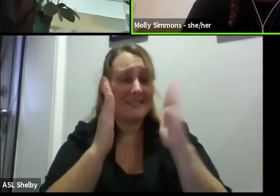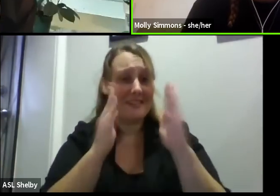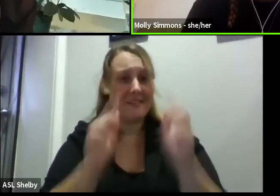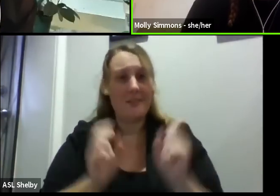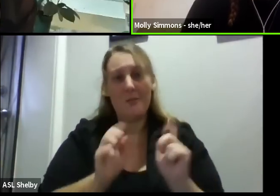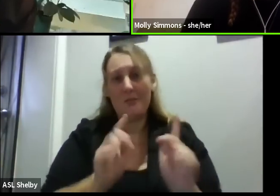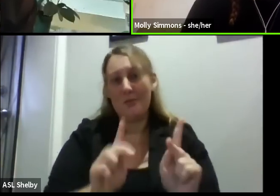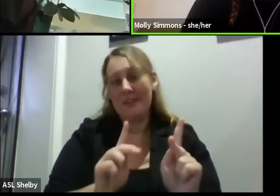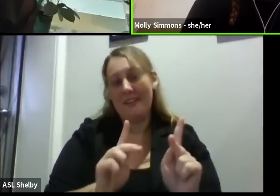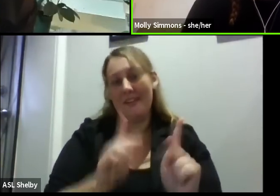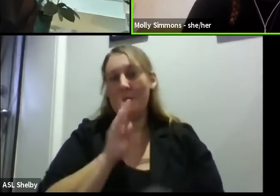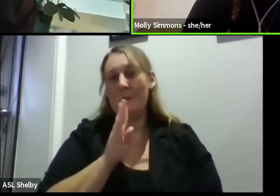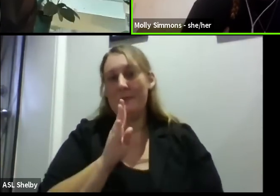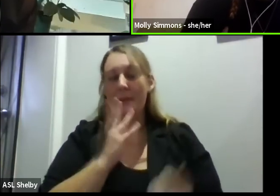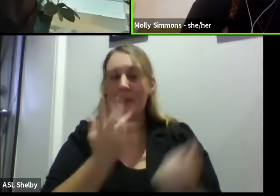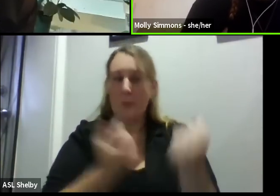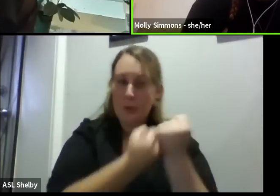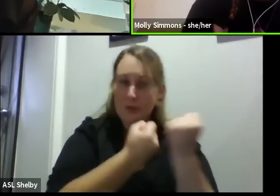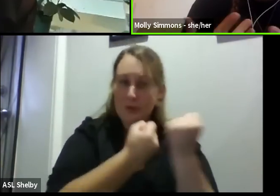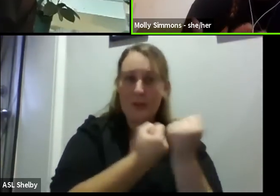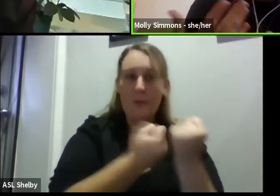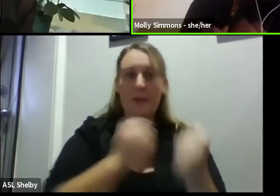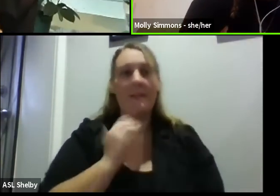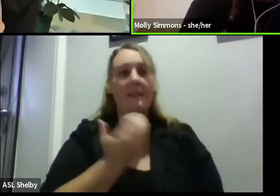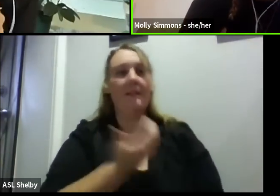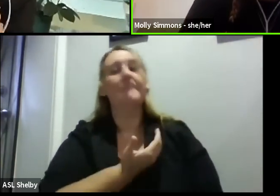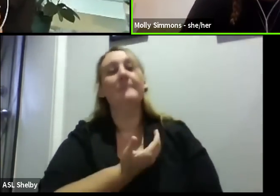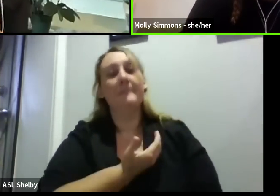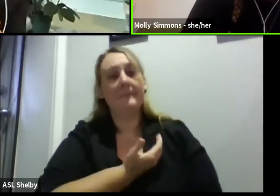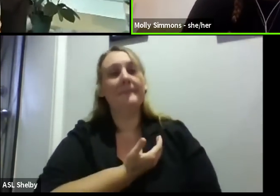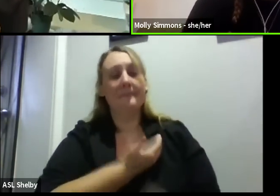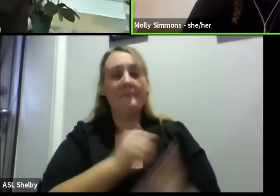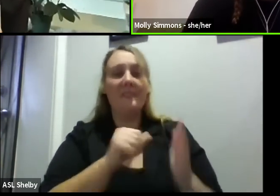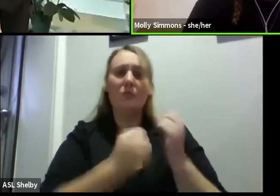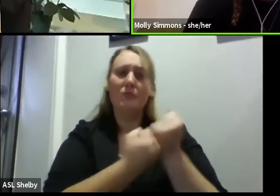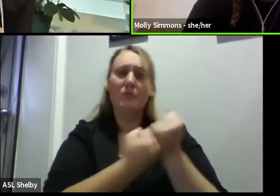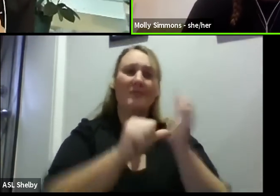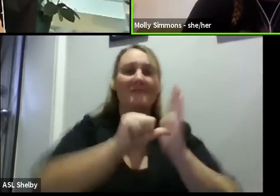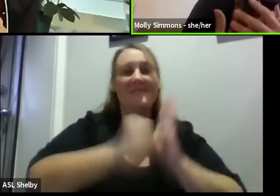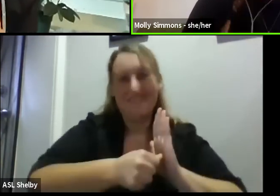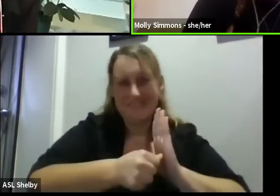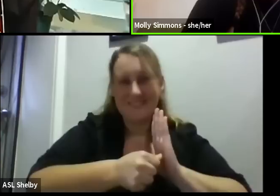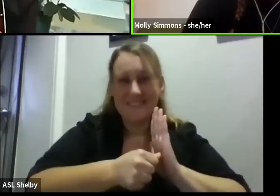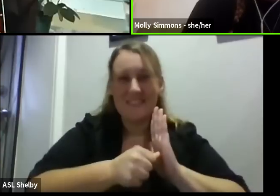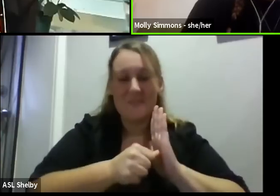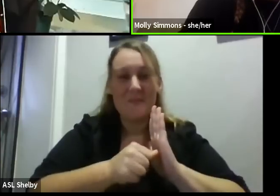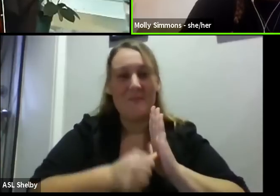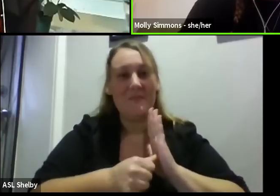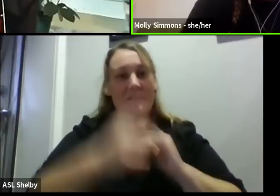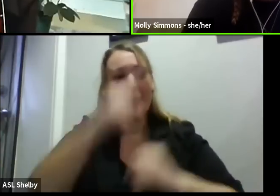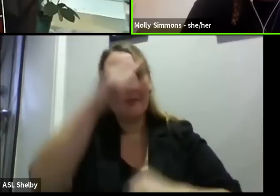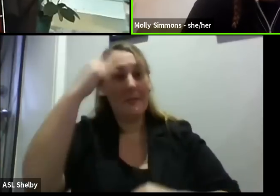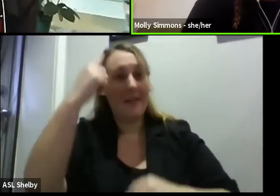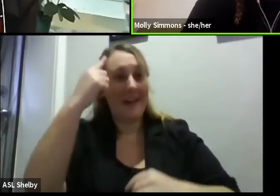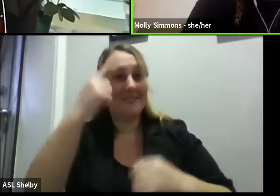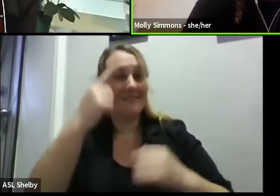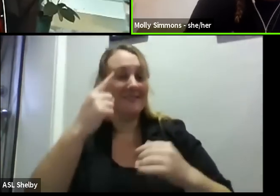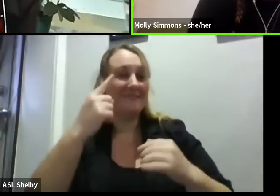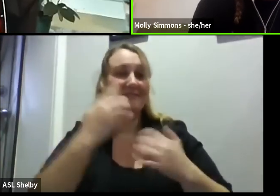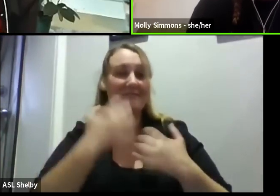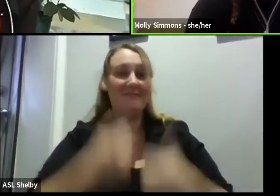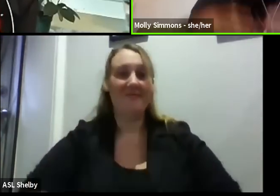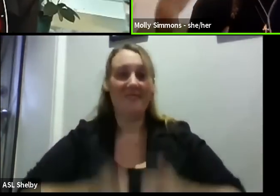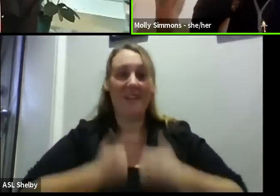support of the Black Lives Matter protests that are happening across the city. We will see you out in the streets later if you are